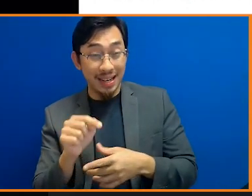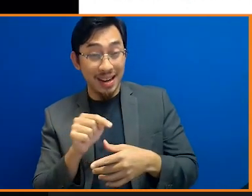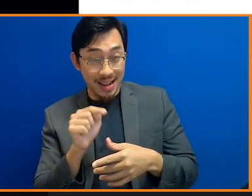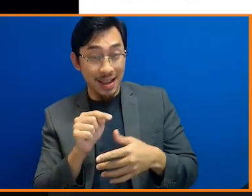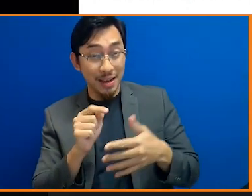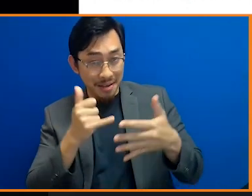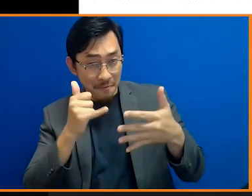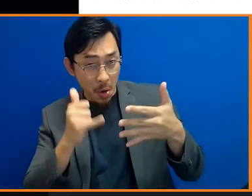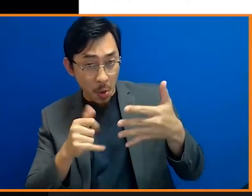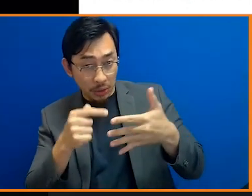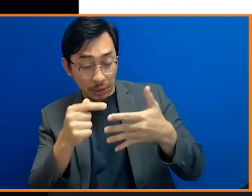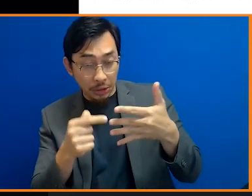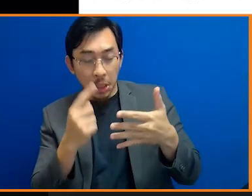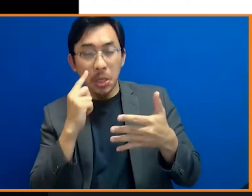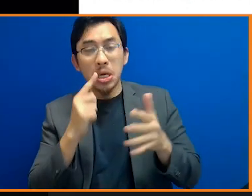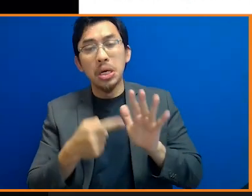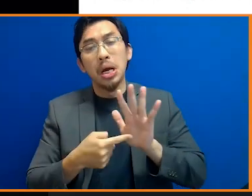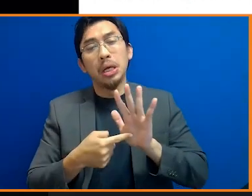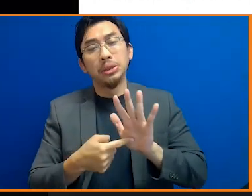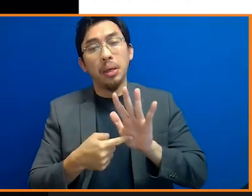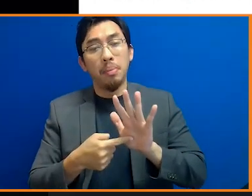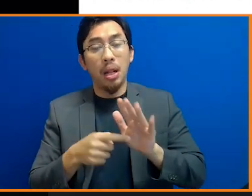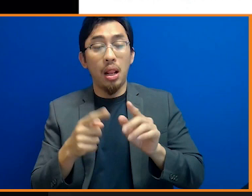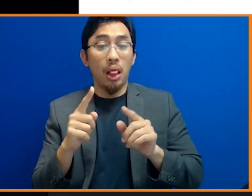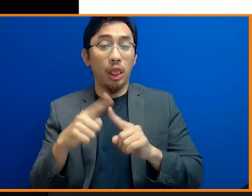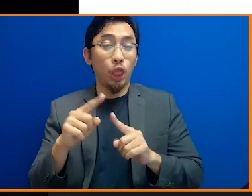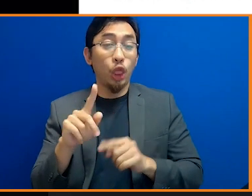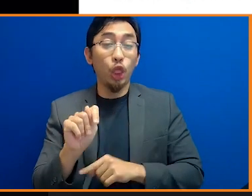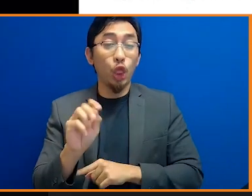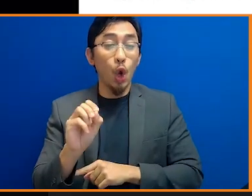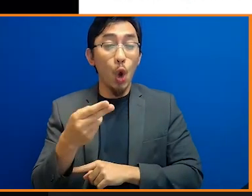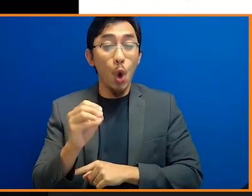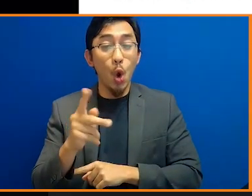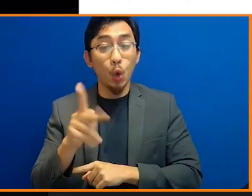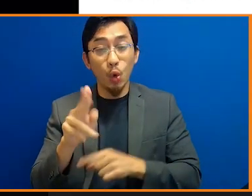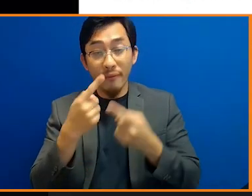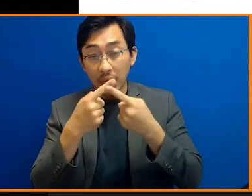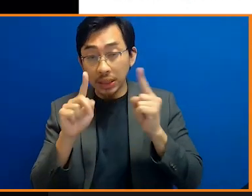this SFDR, and for that, for example,